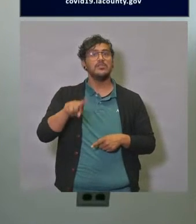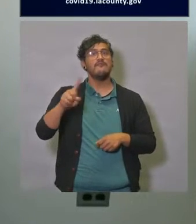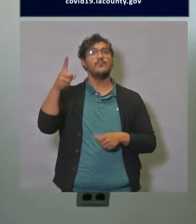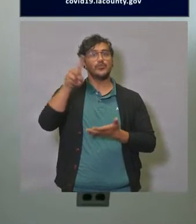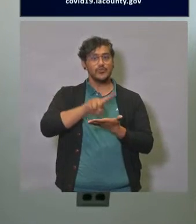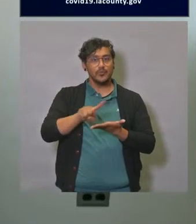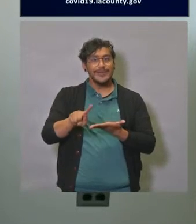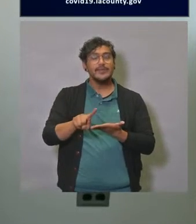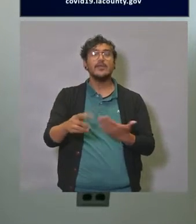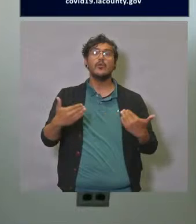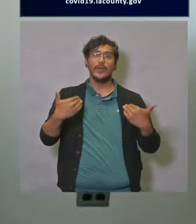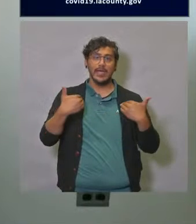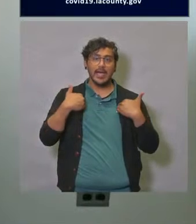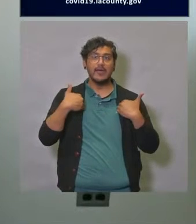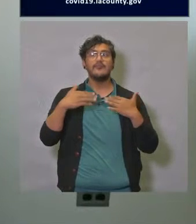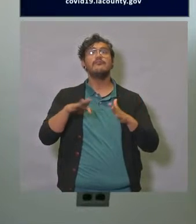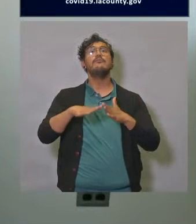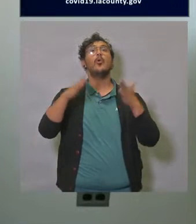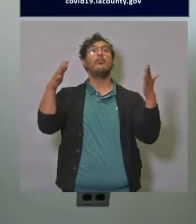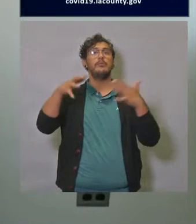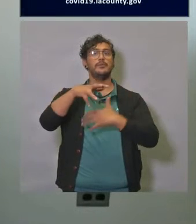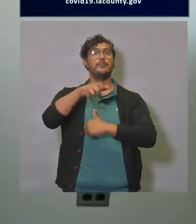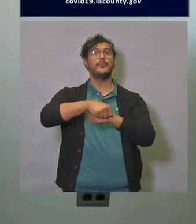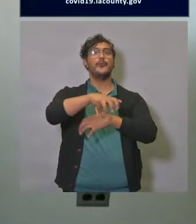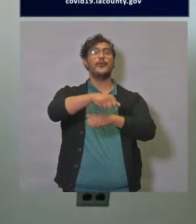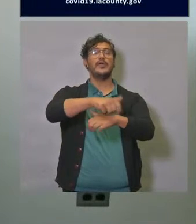we have open appointments.